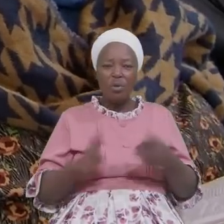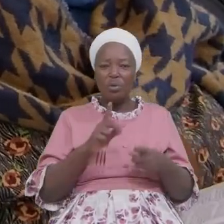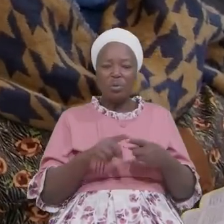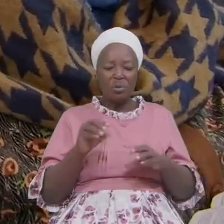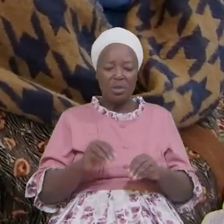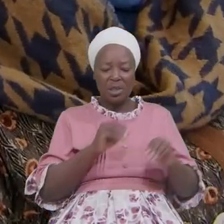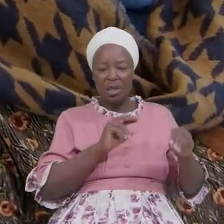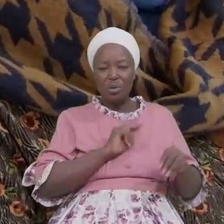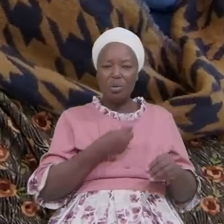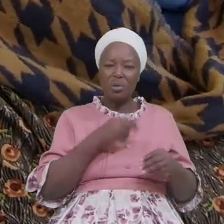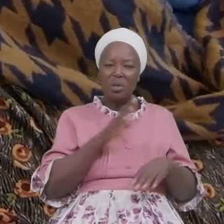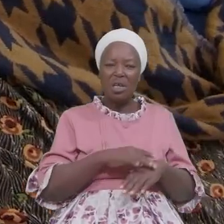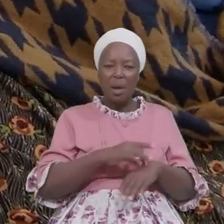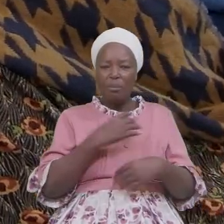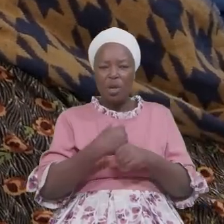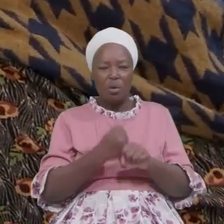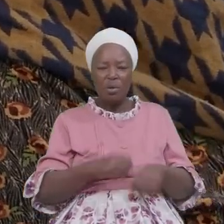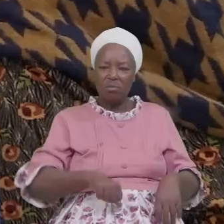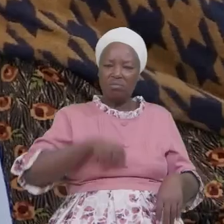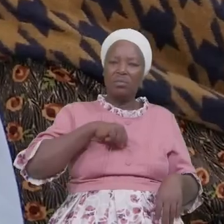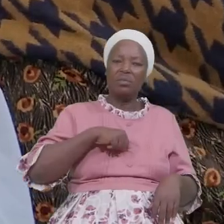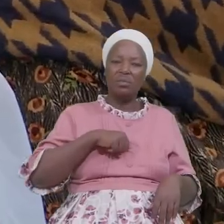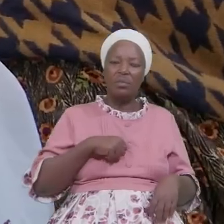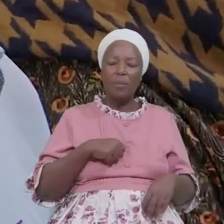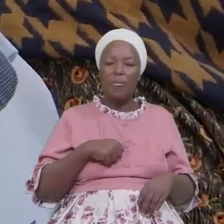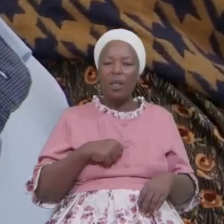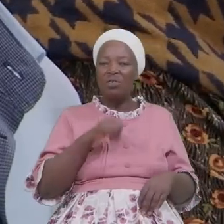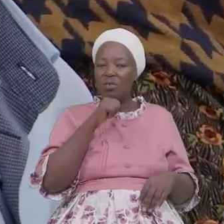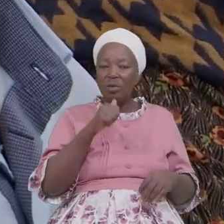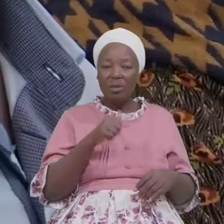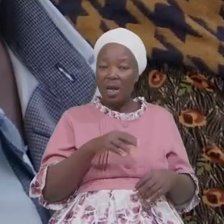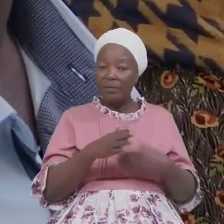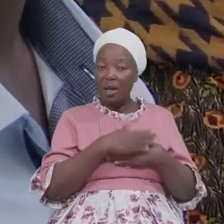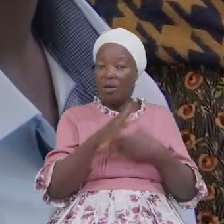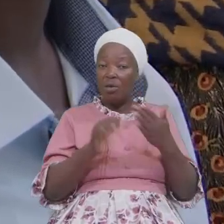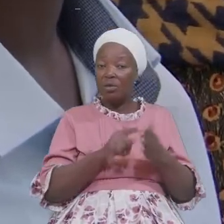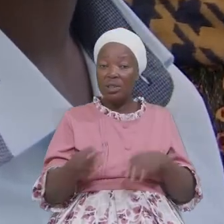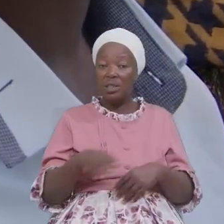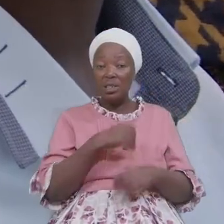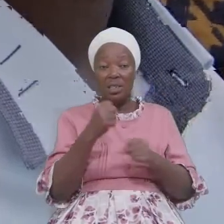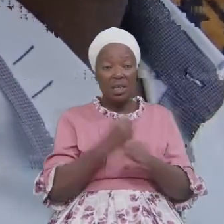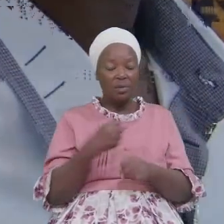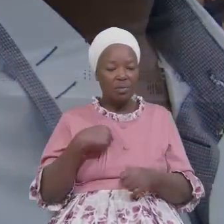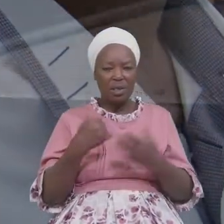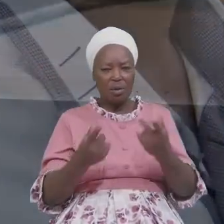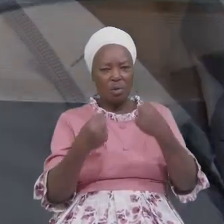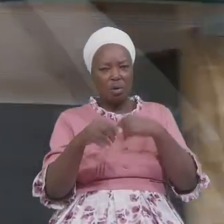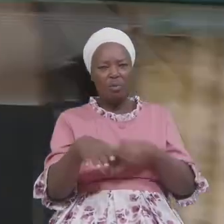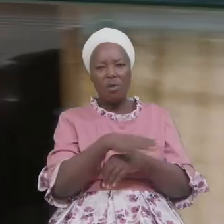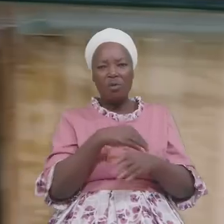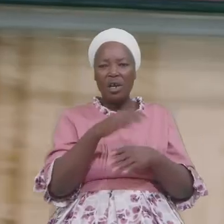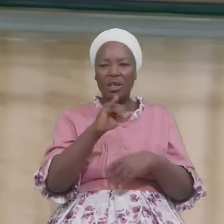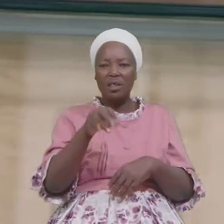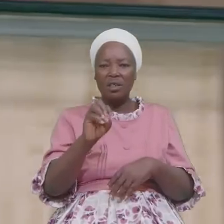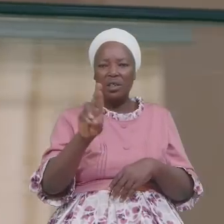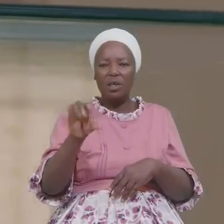on edge. After all these years, we're now coming over. Jericho walls